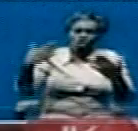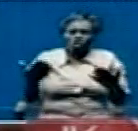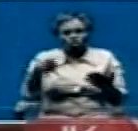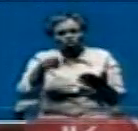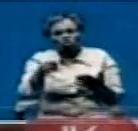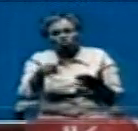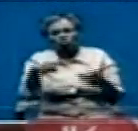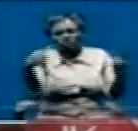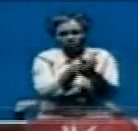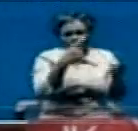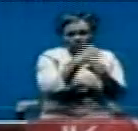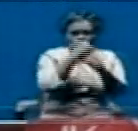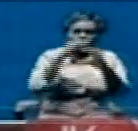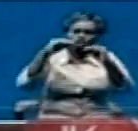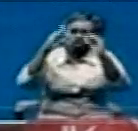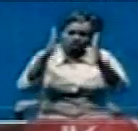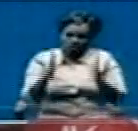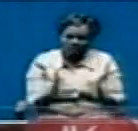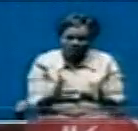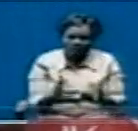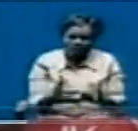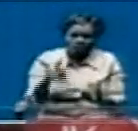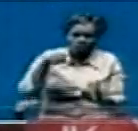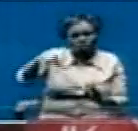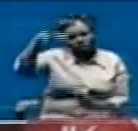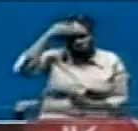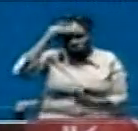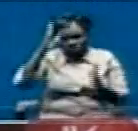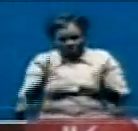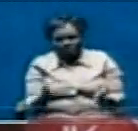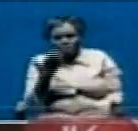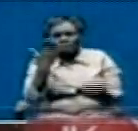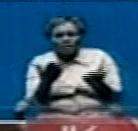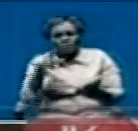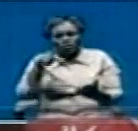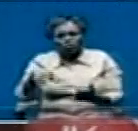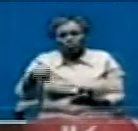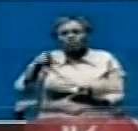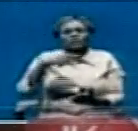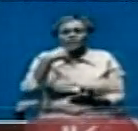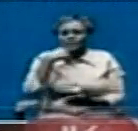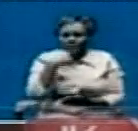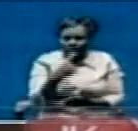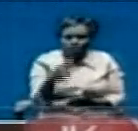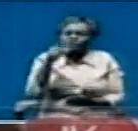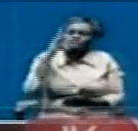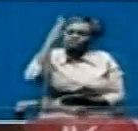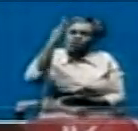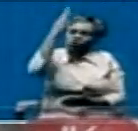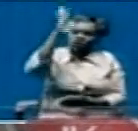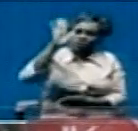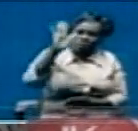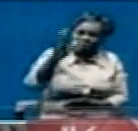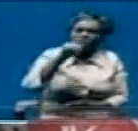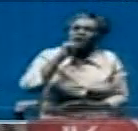a mechanic, a teacher in a classroom. Maybe you are a student. Maybe you're unemployed. Listen, your future is